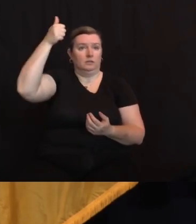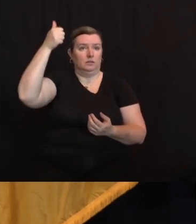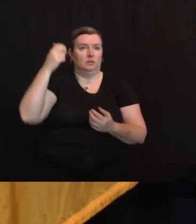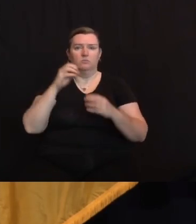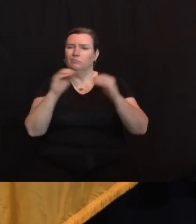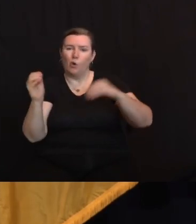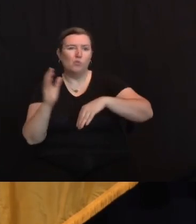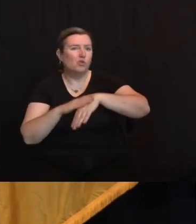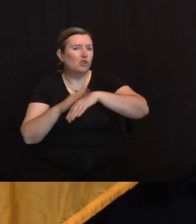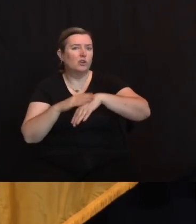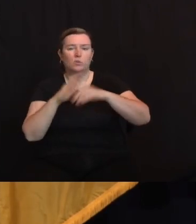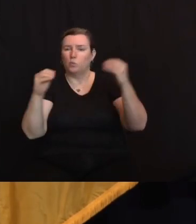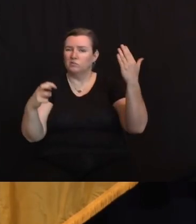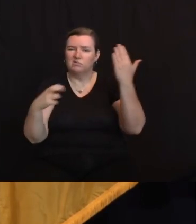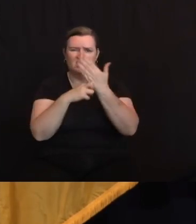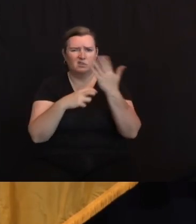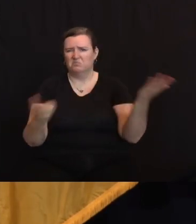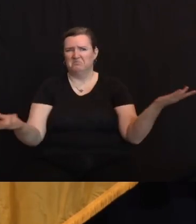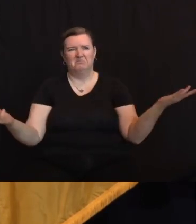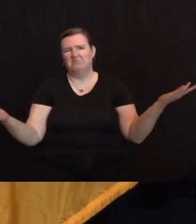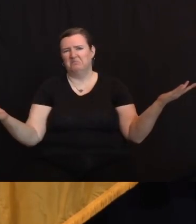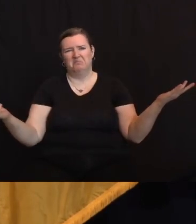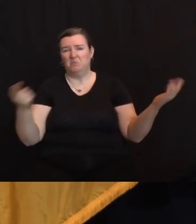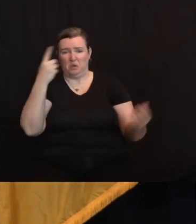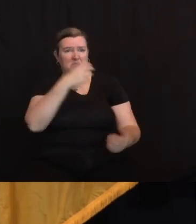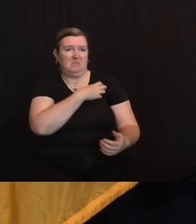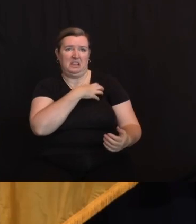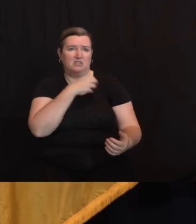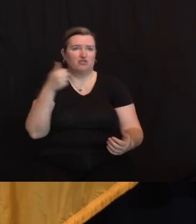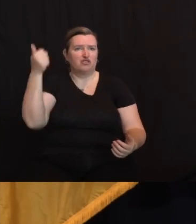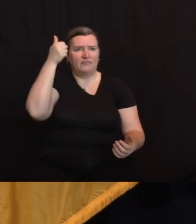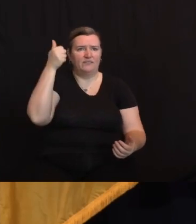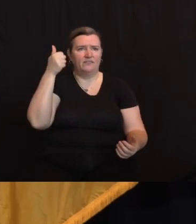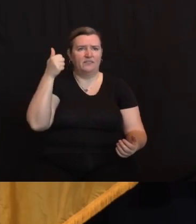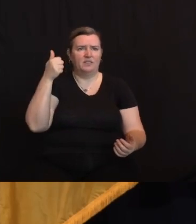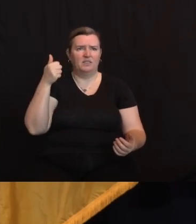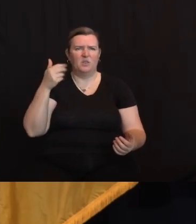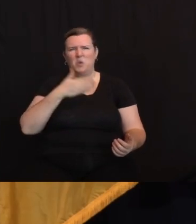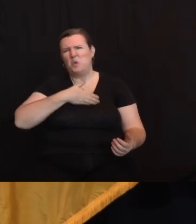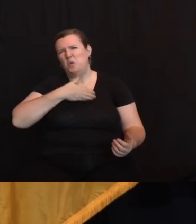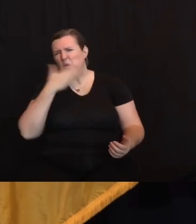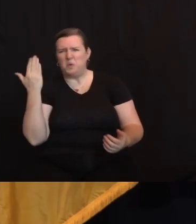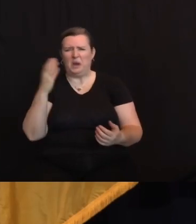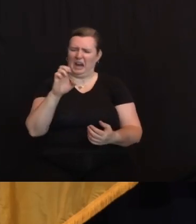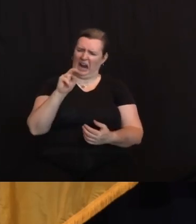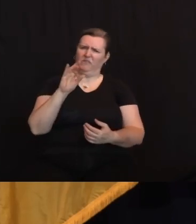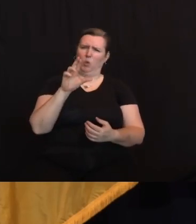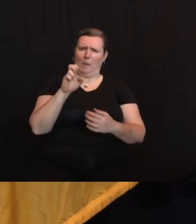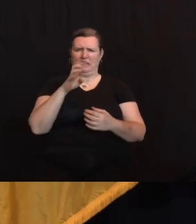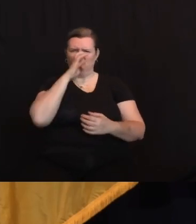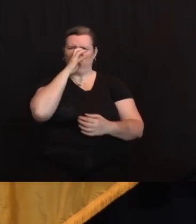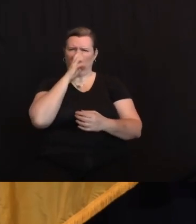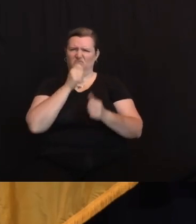issuing summonses. One police leader called the lack of enforcement ridiculous and absurd and said, quote, "You can quote me on